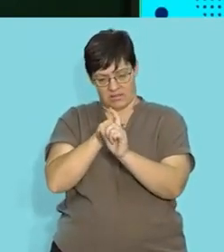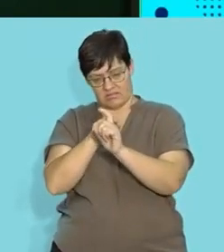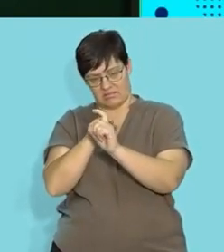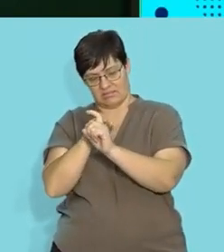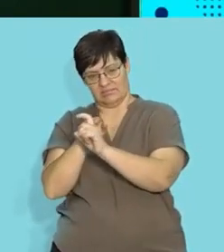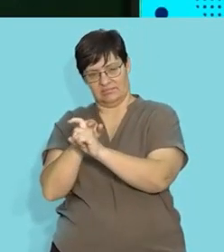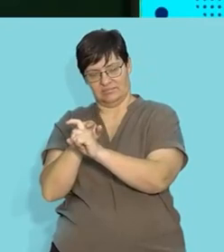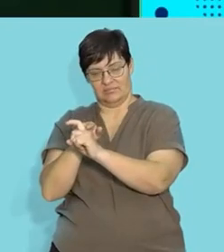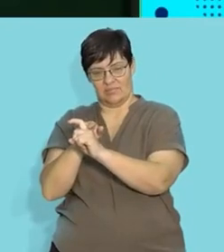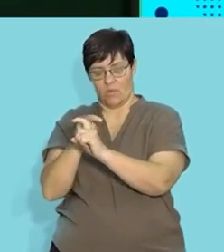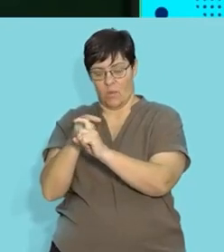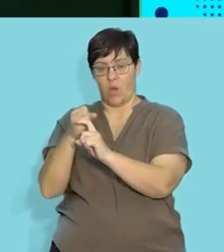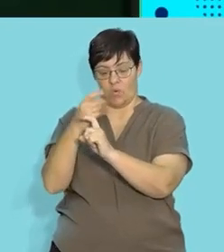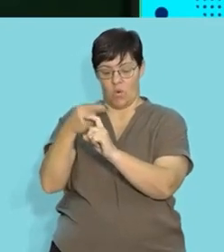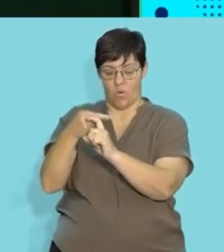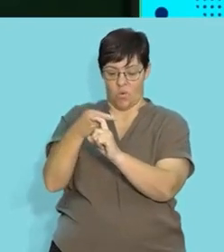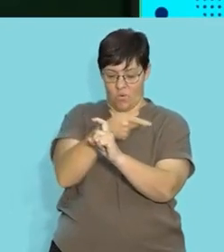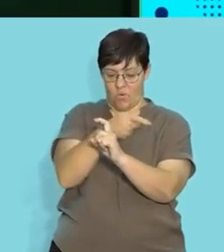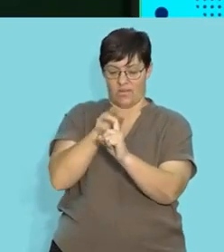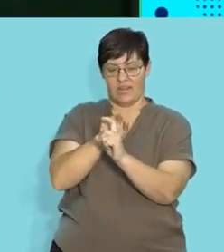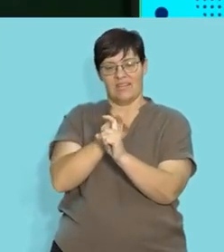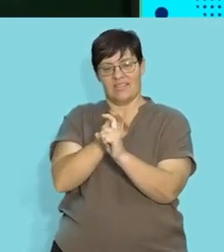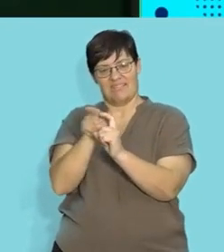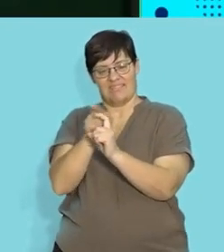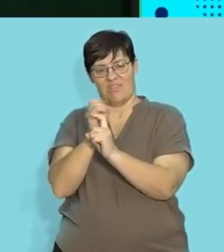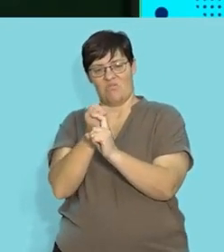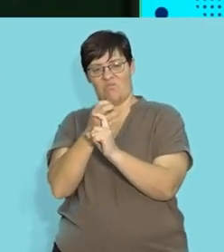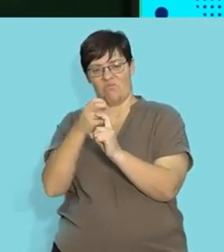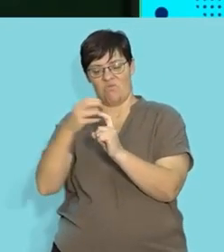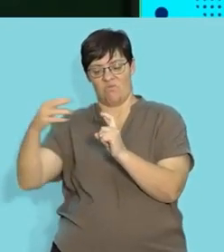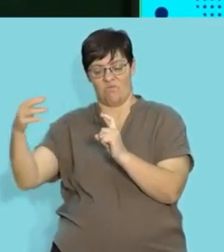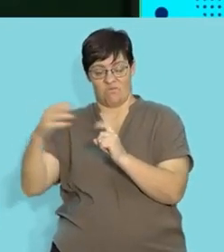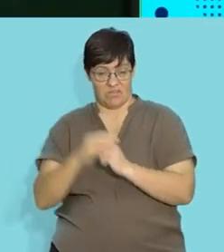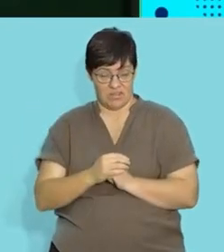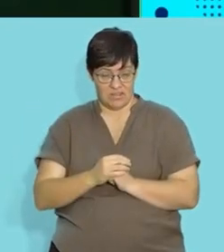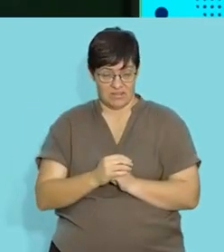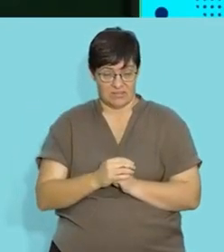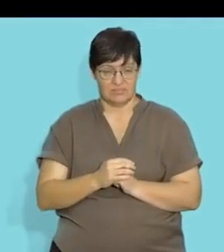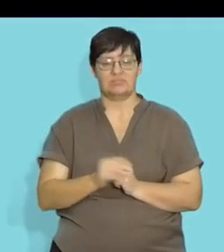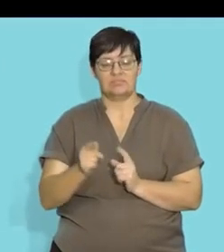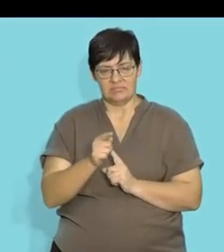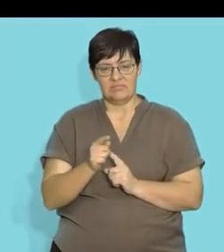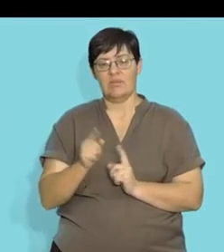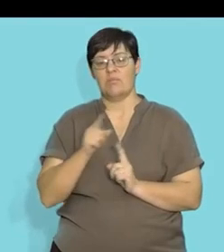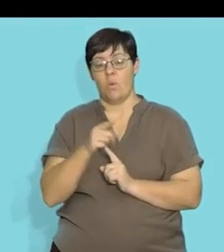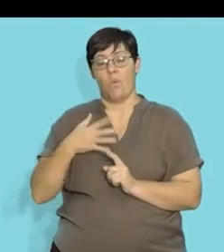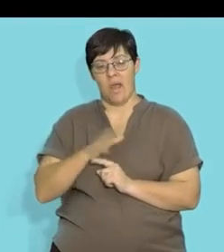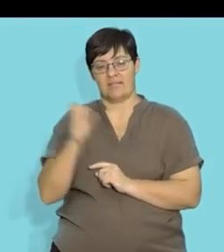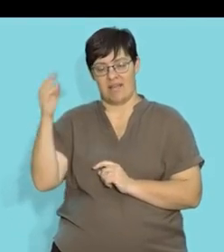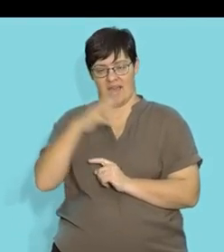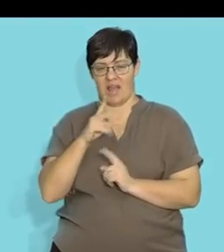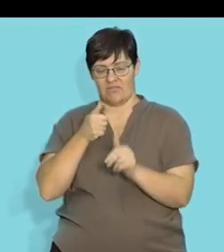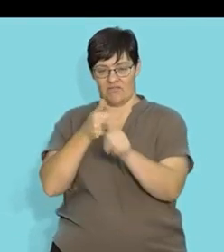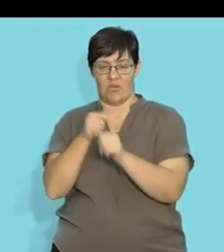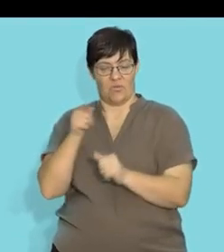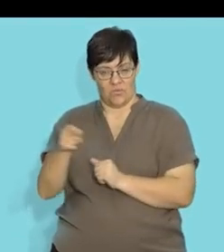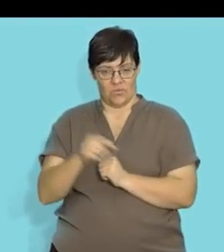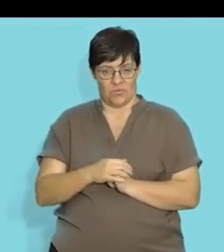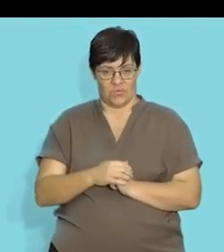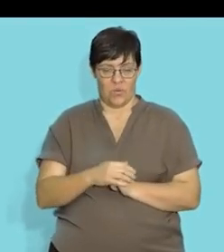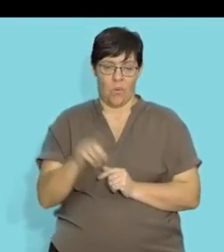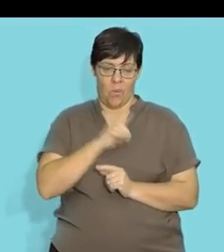an elongation in that area, and hence you find that this tends to bend towards the stimulus of light as